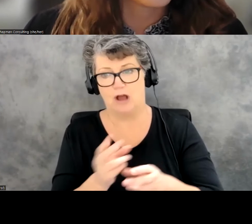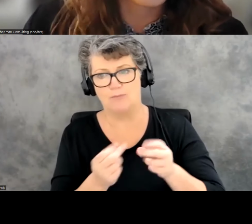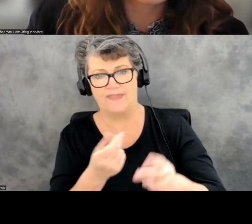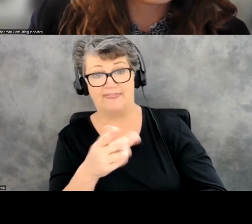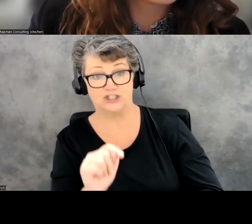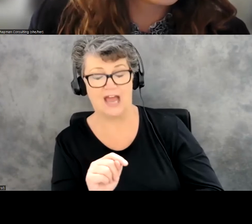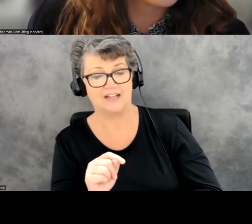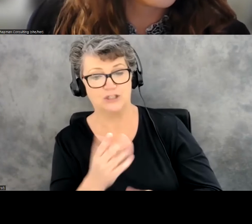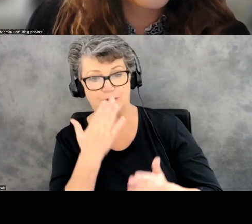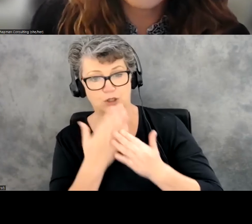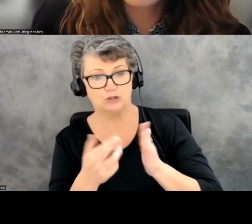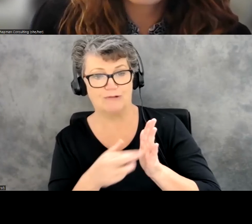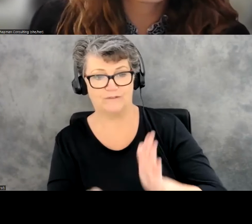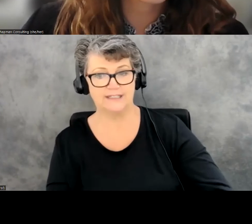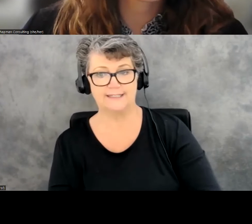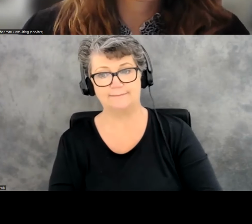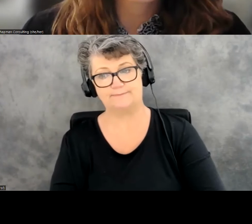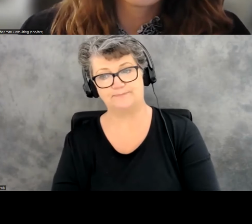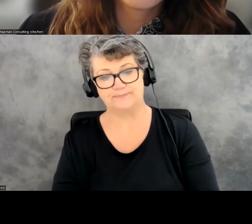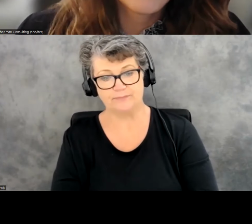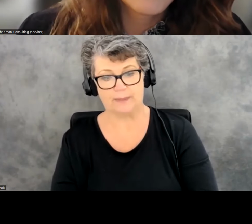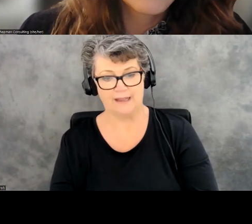it's a helpful reference.